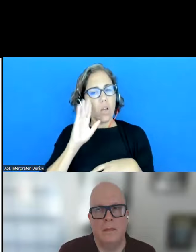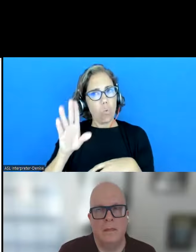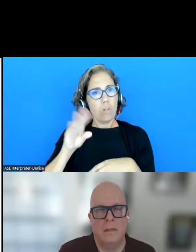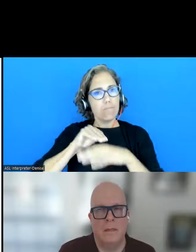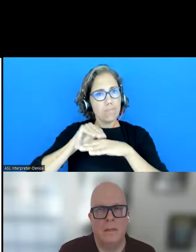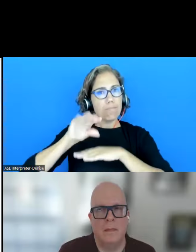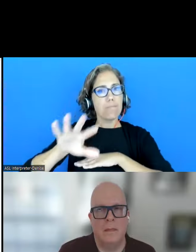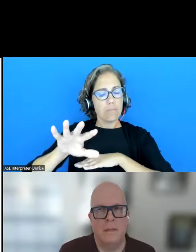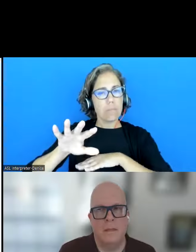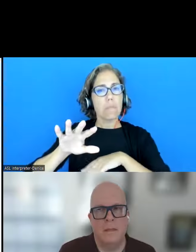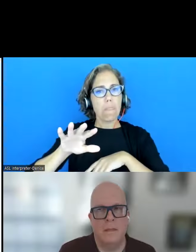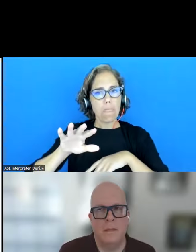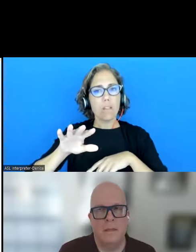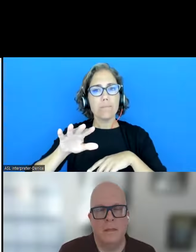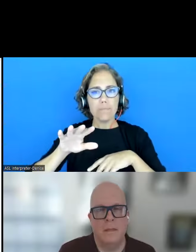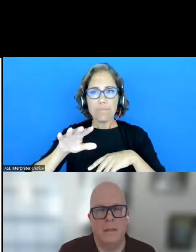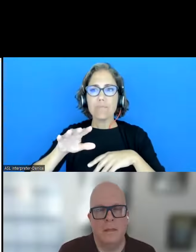the